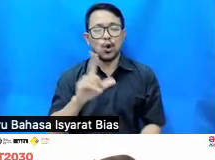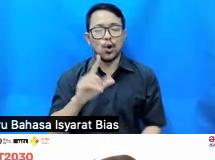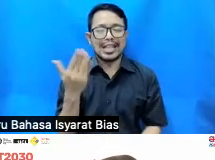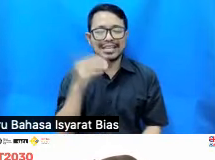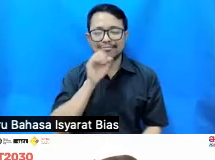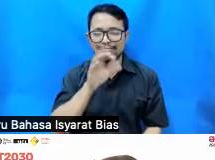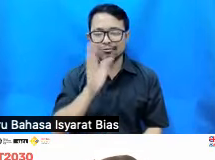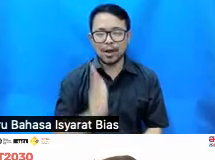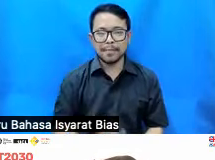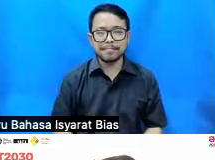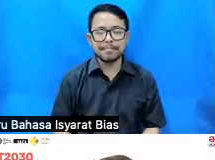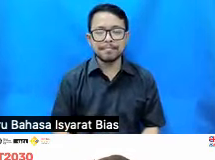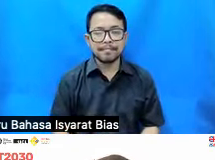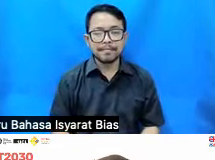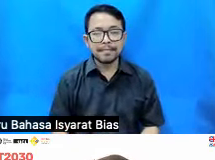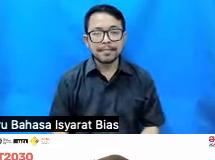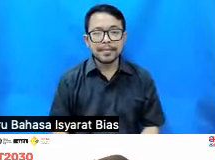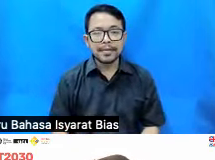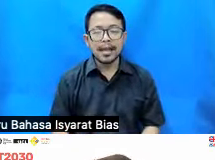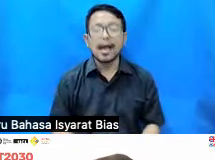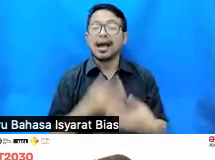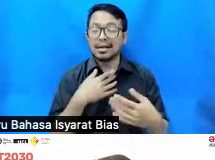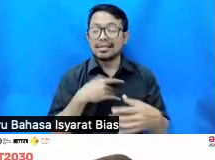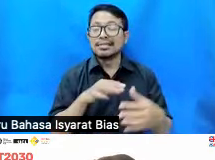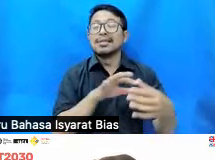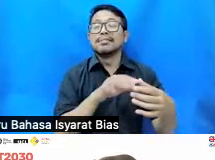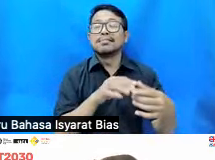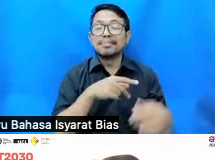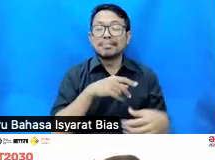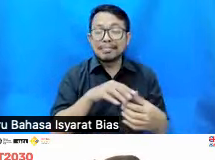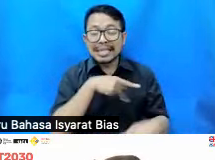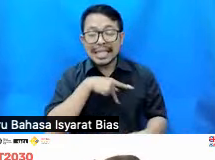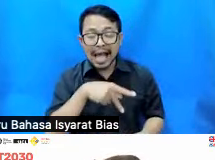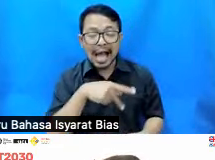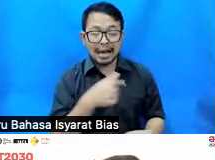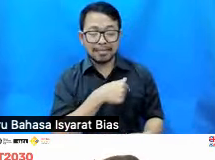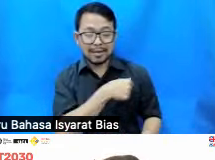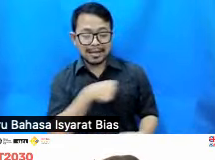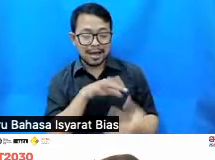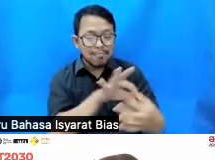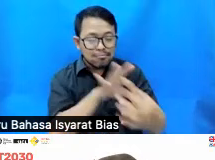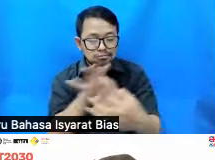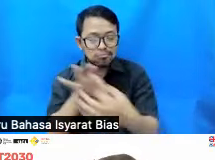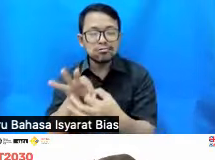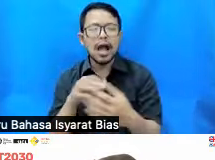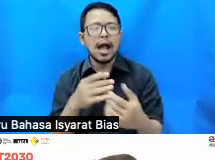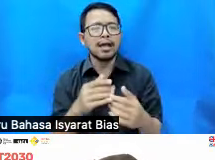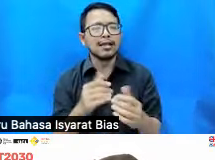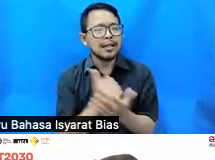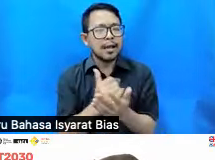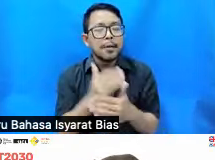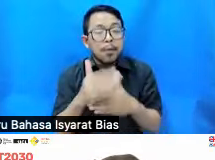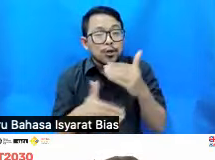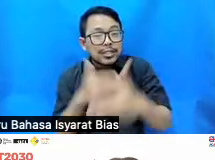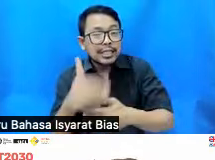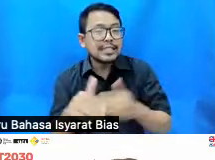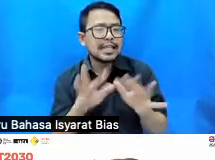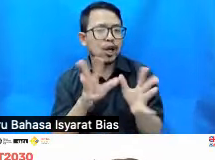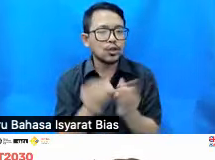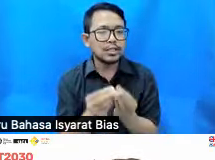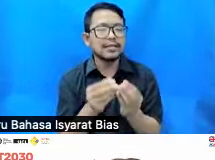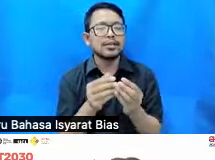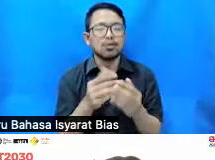By working with our participants, we found that the processes of inclusion and participation are as important as the physical